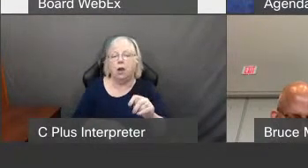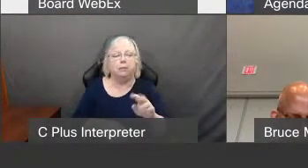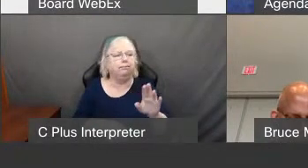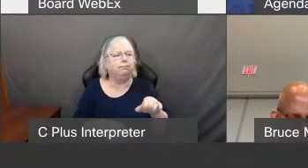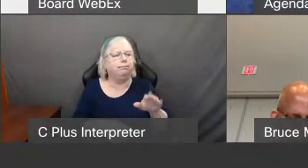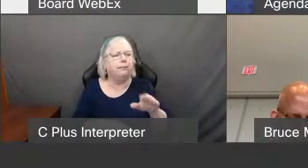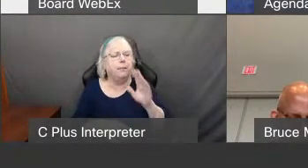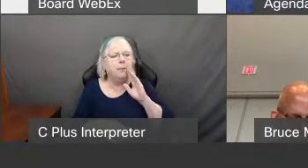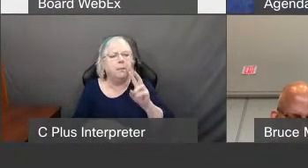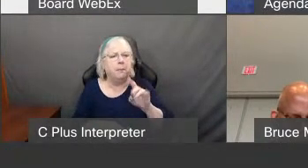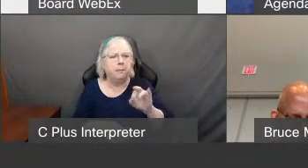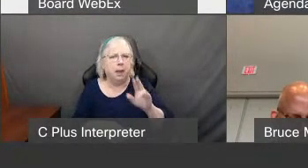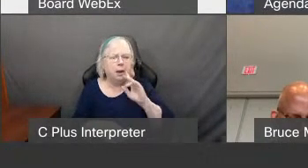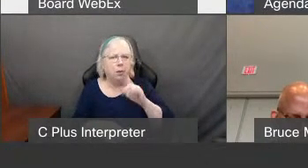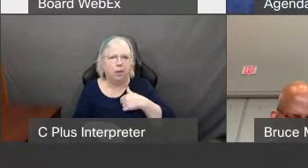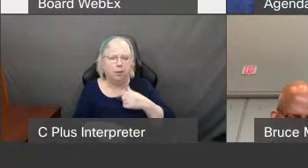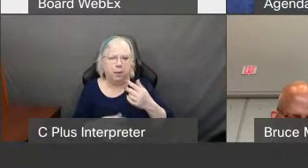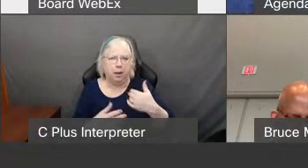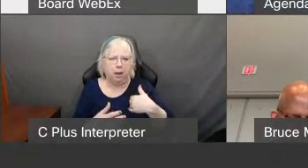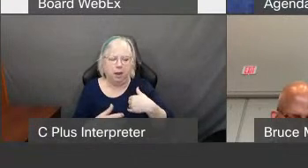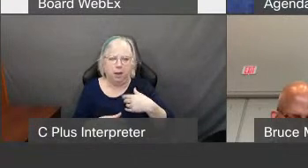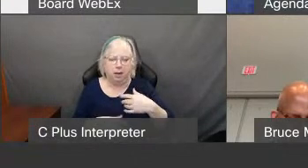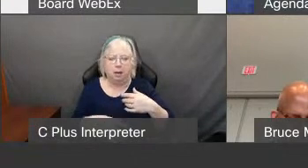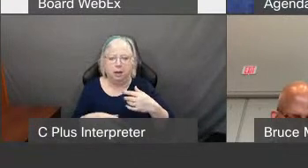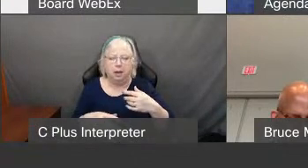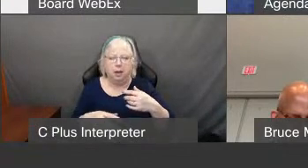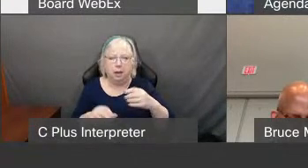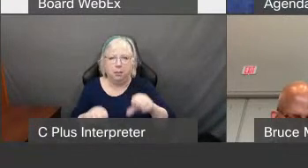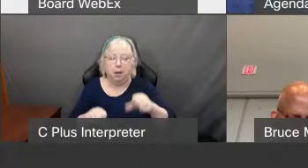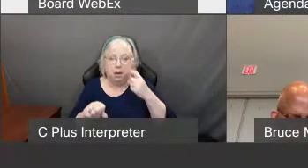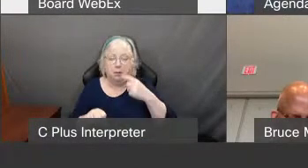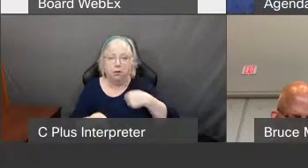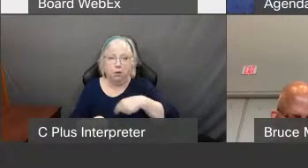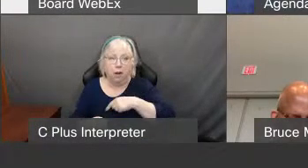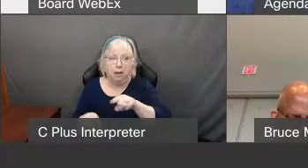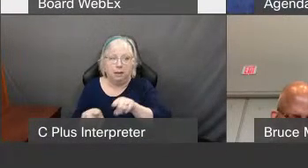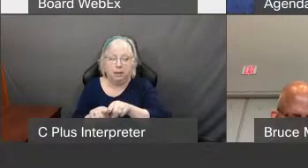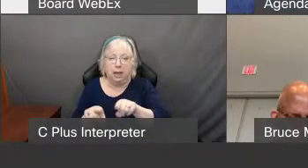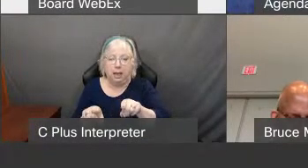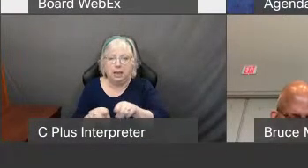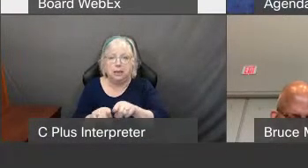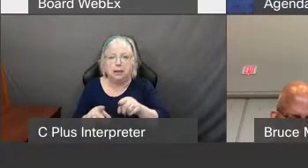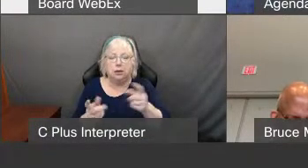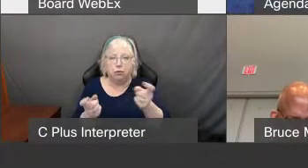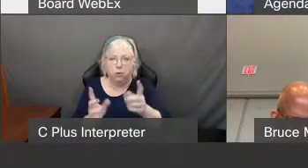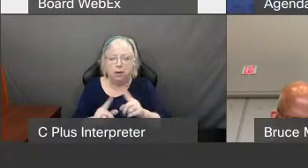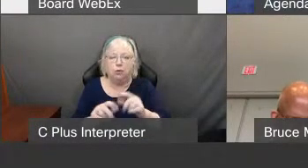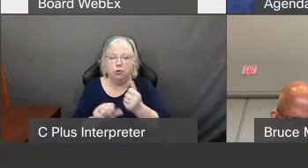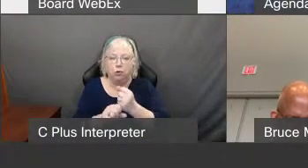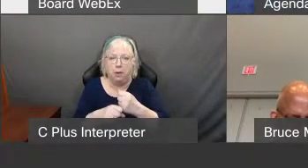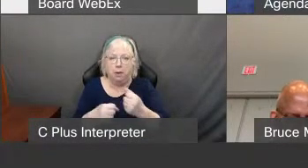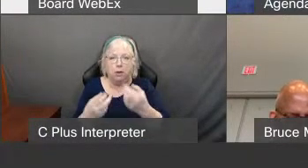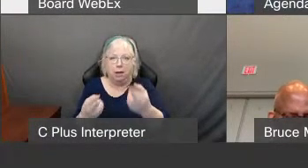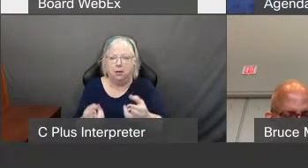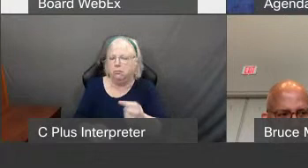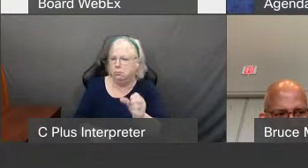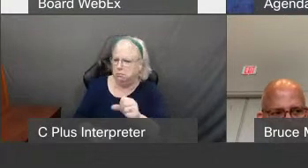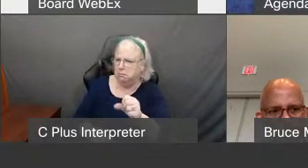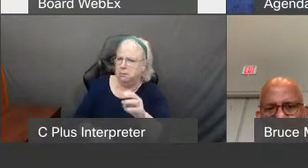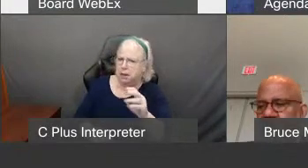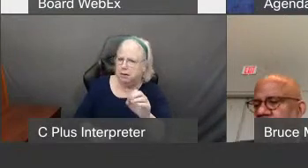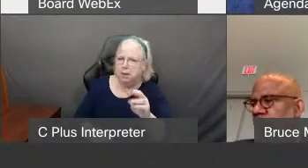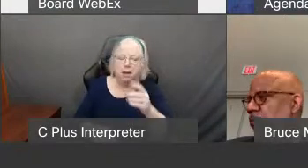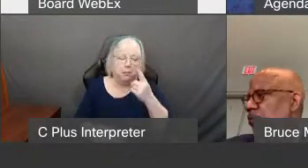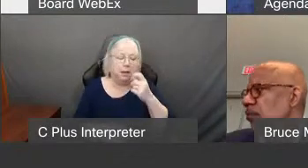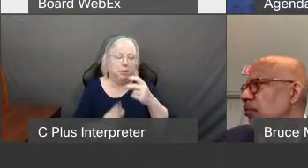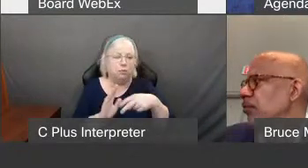will there be room for us as directors to make recommendations? Yes, ma'am. Because reading through